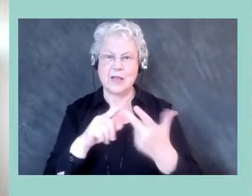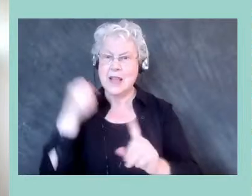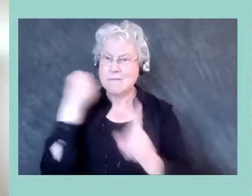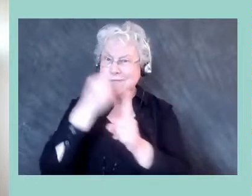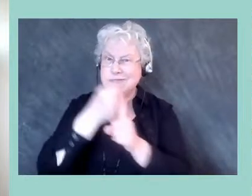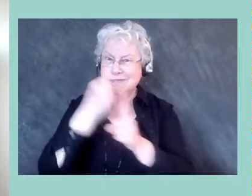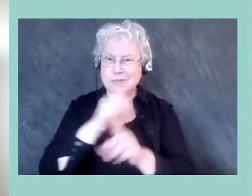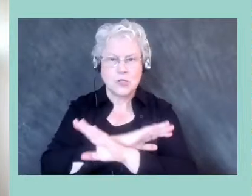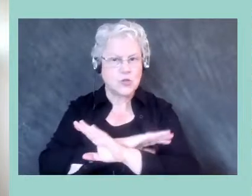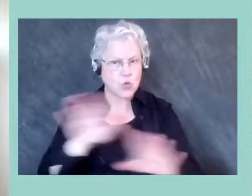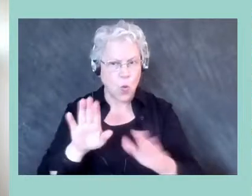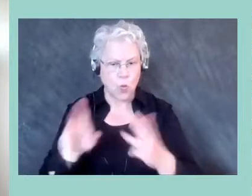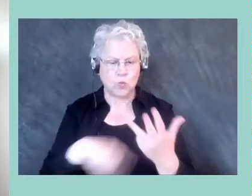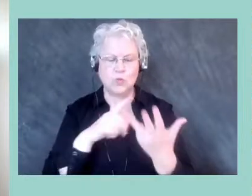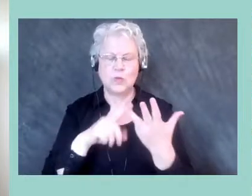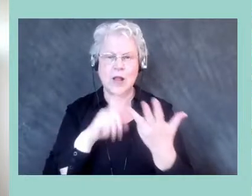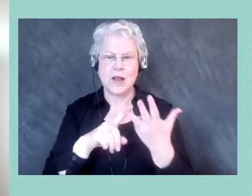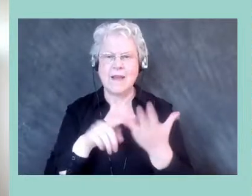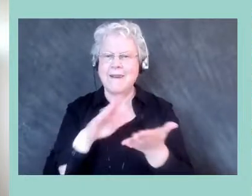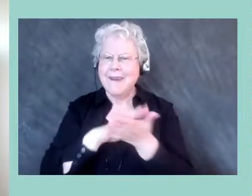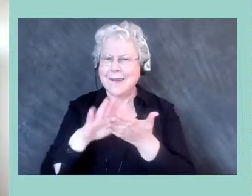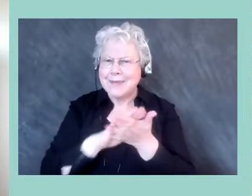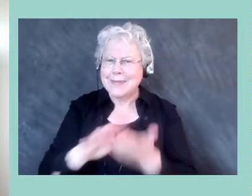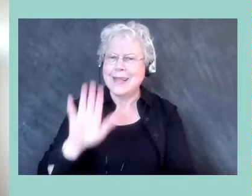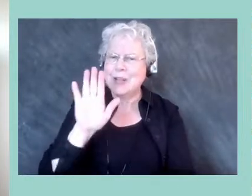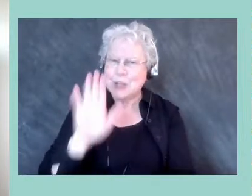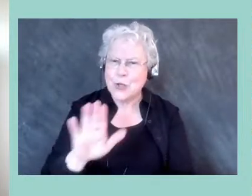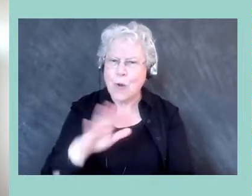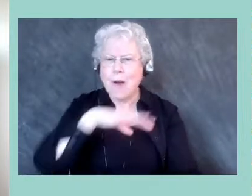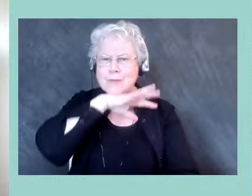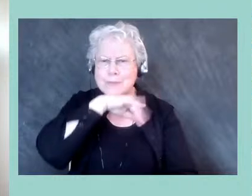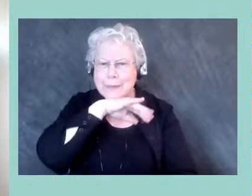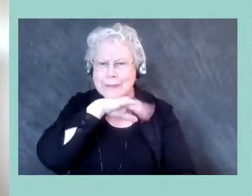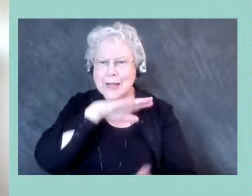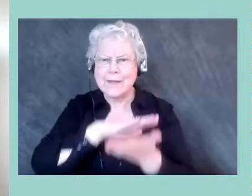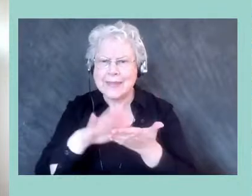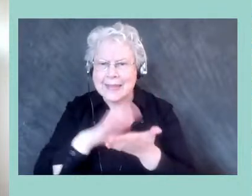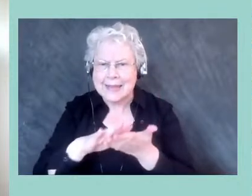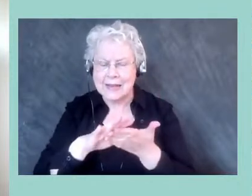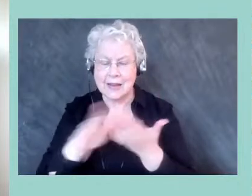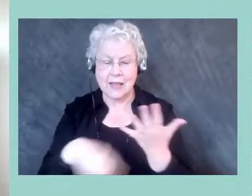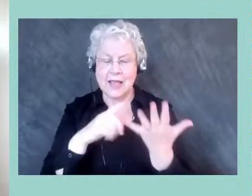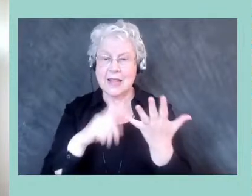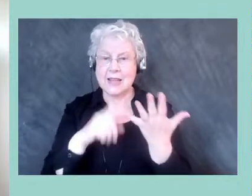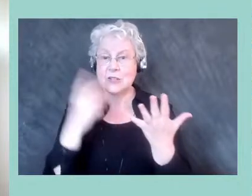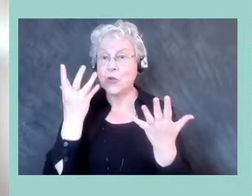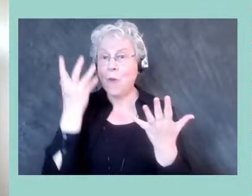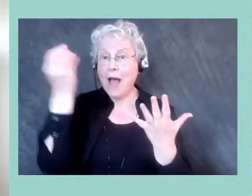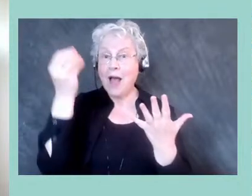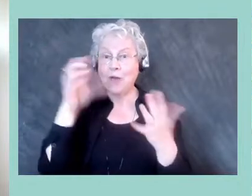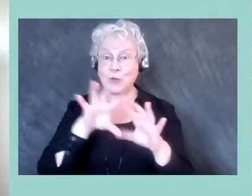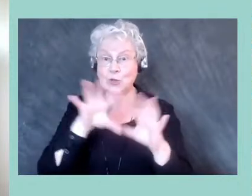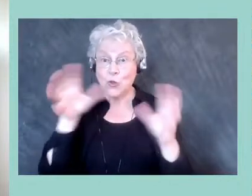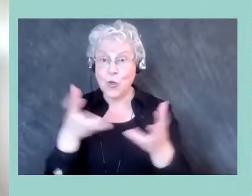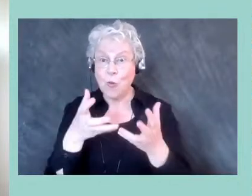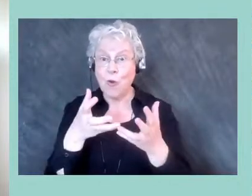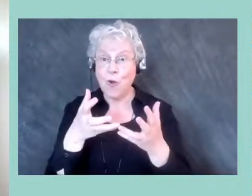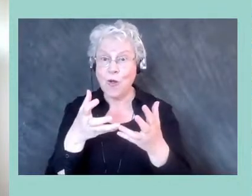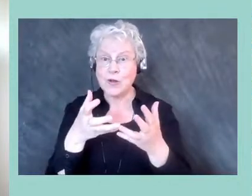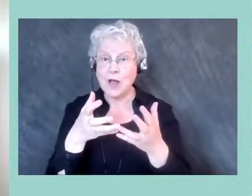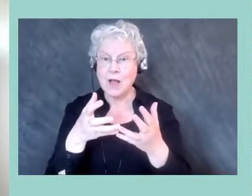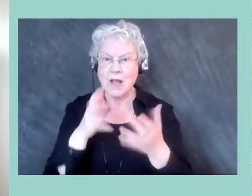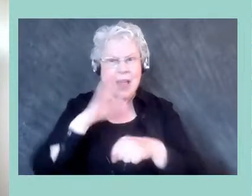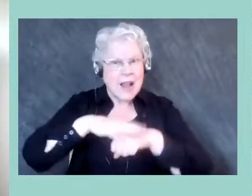people, clean up your own mess. When you go out into the world, watch